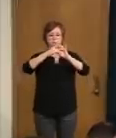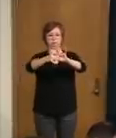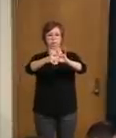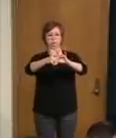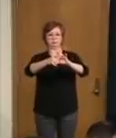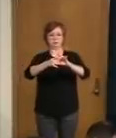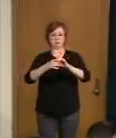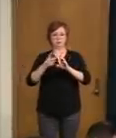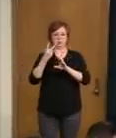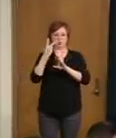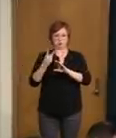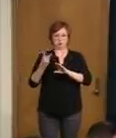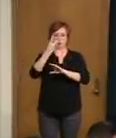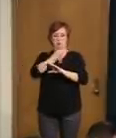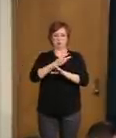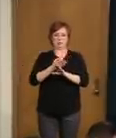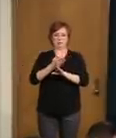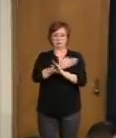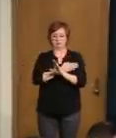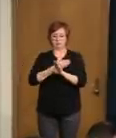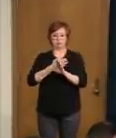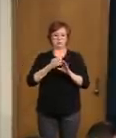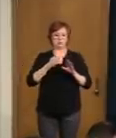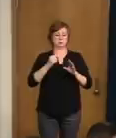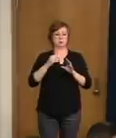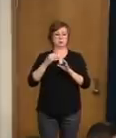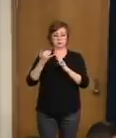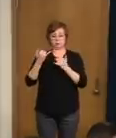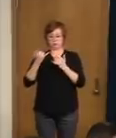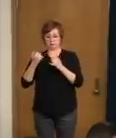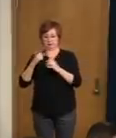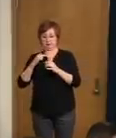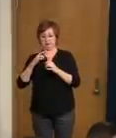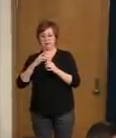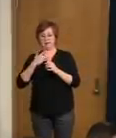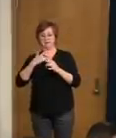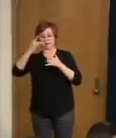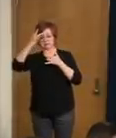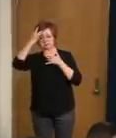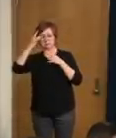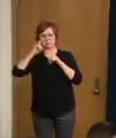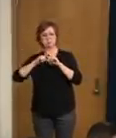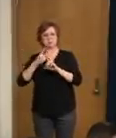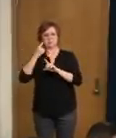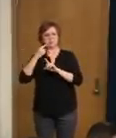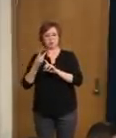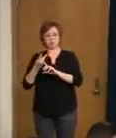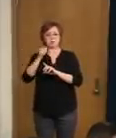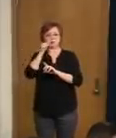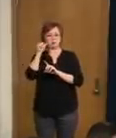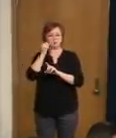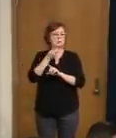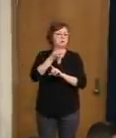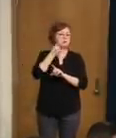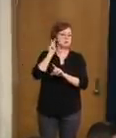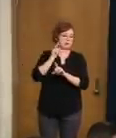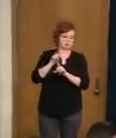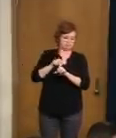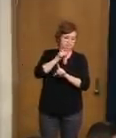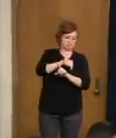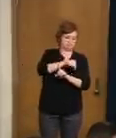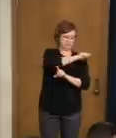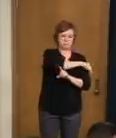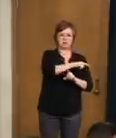of symptoms. And by day 10, most people are not infectious. So I think that is the challenge, and that is why all of us need to observe these measures all the